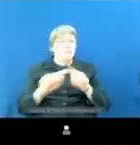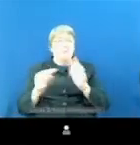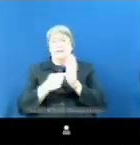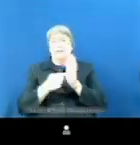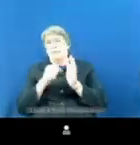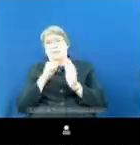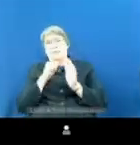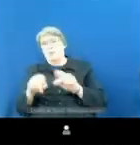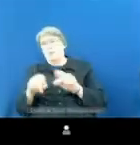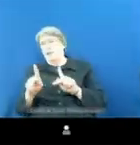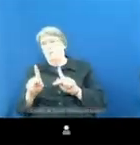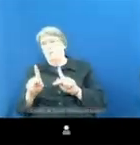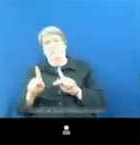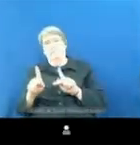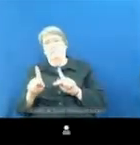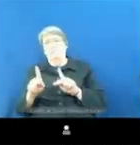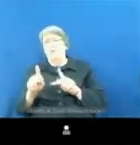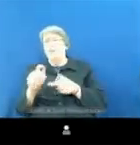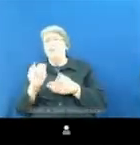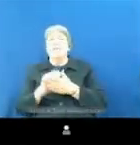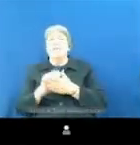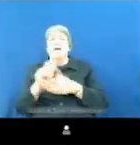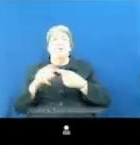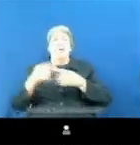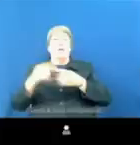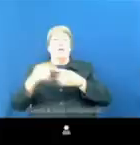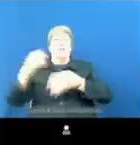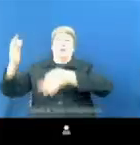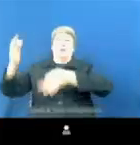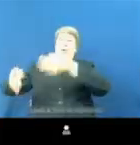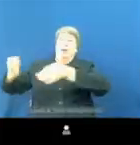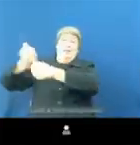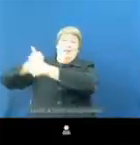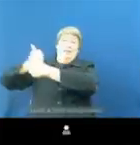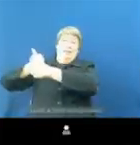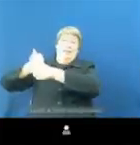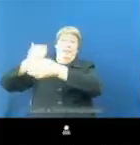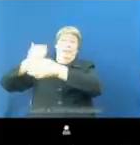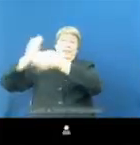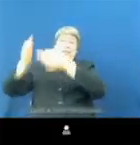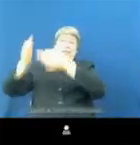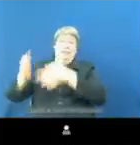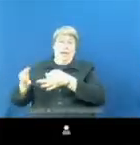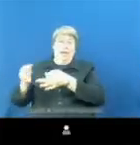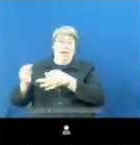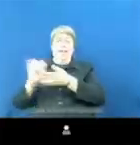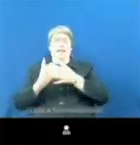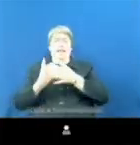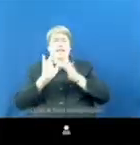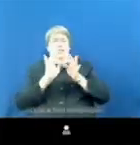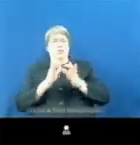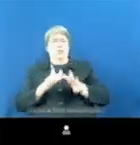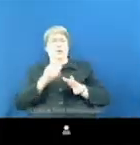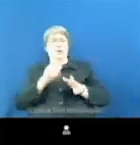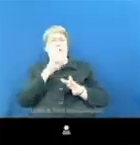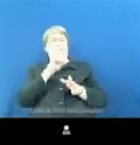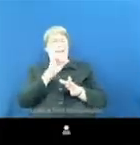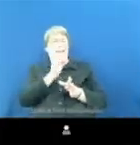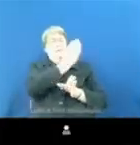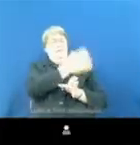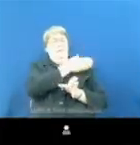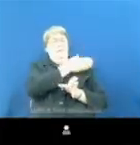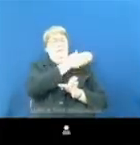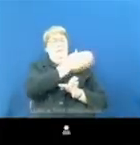So that's when the courts have made the determination that the interpreter who did the